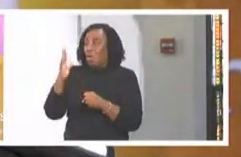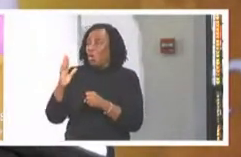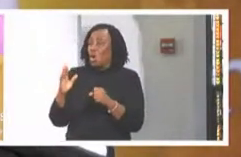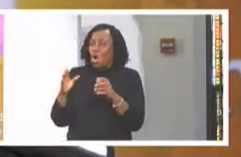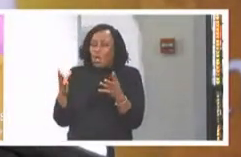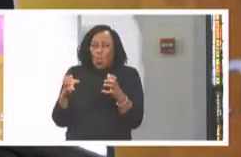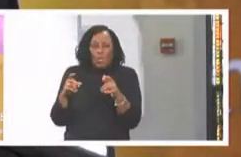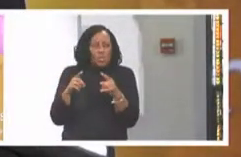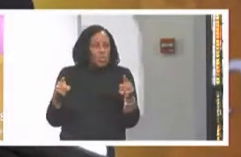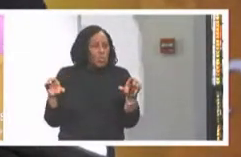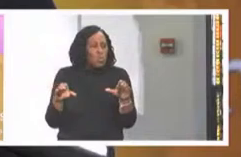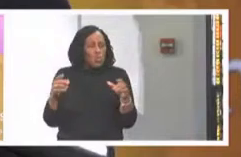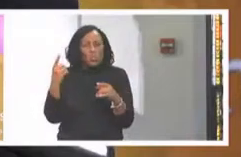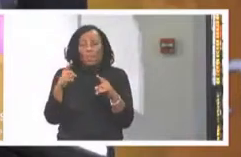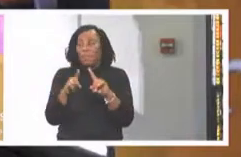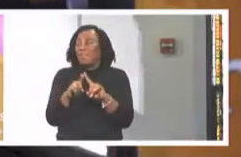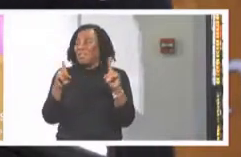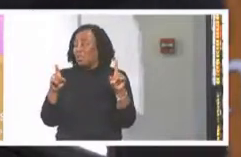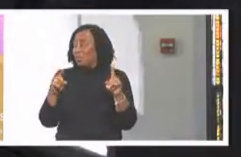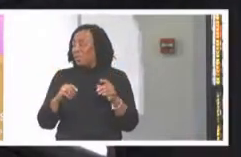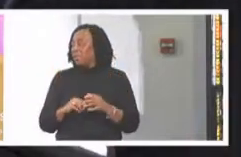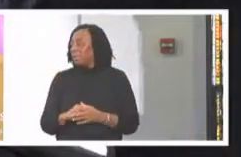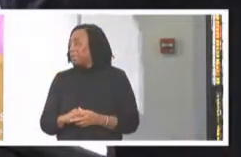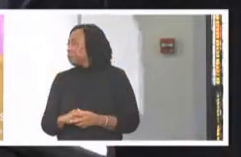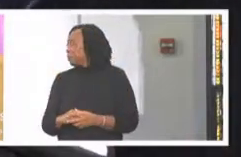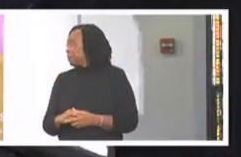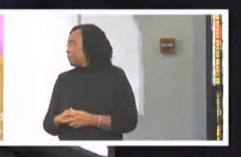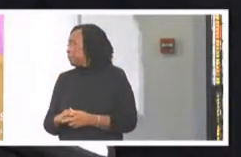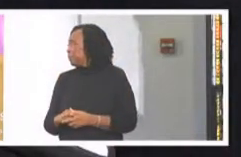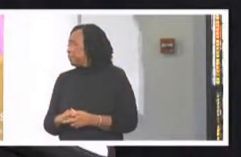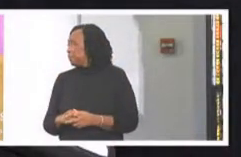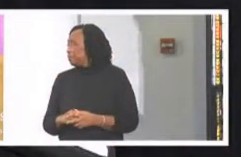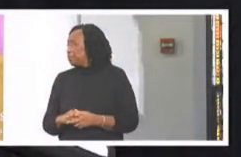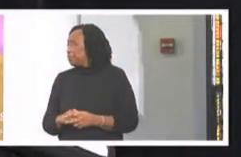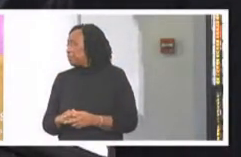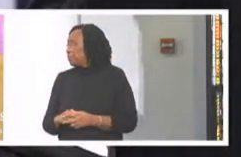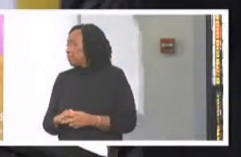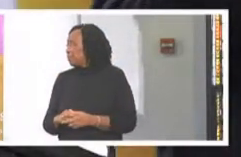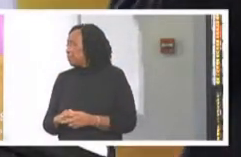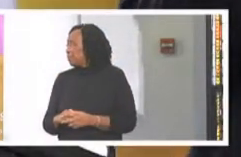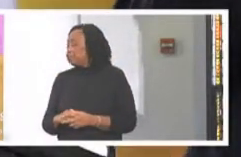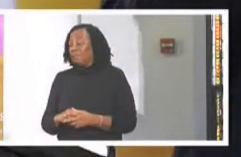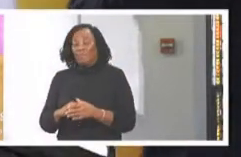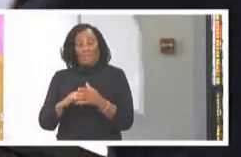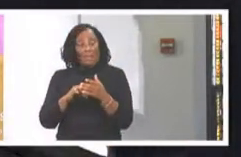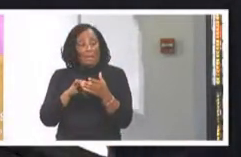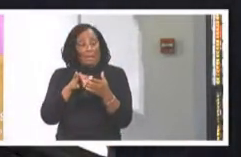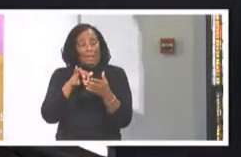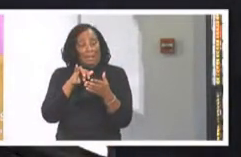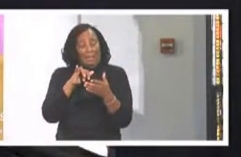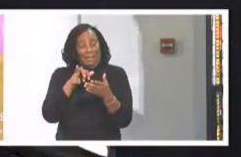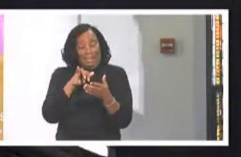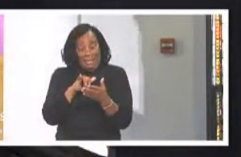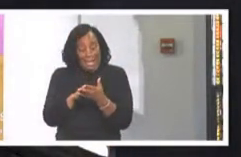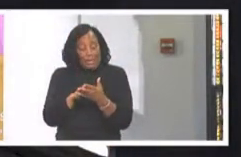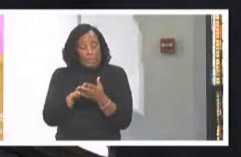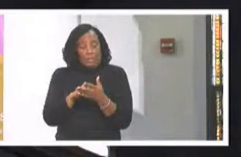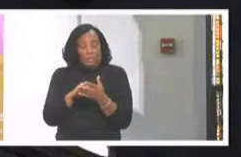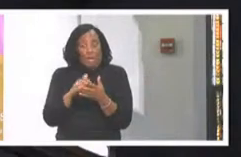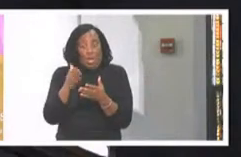different. Now, the thing is that that's not something that God does for you. It's something he does with you.